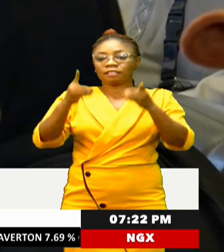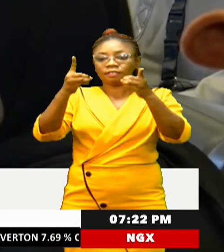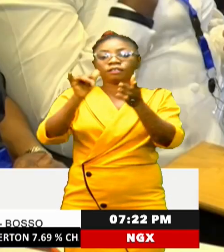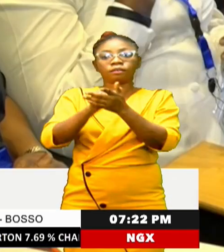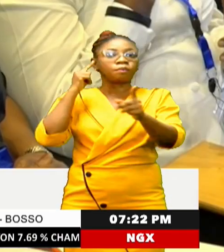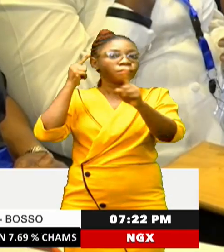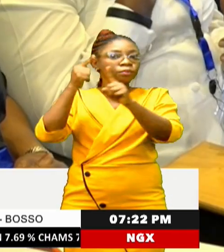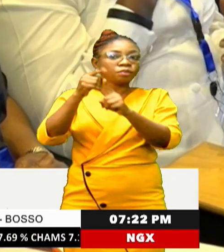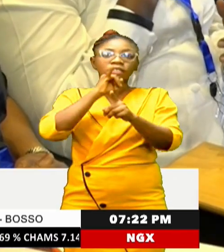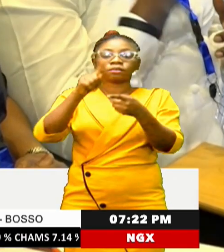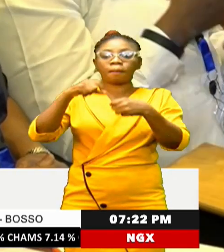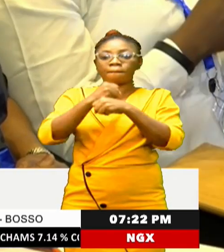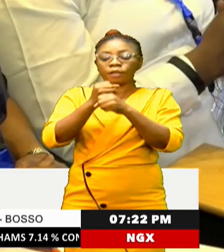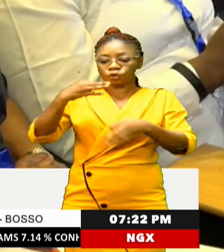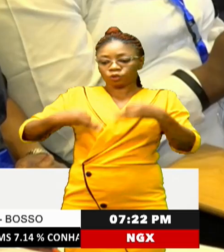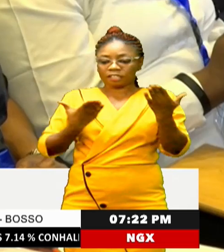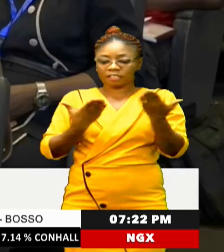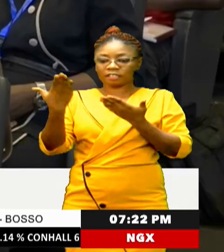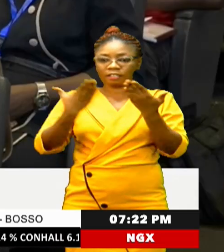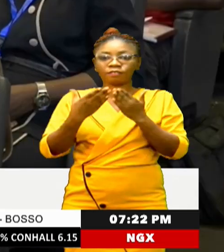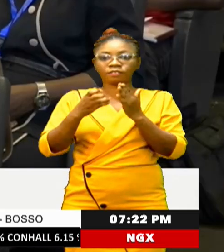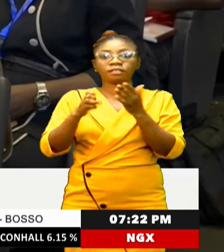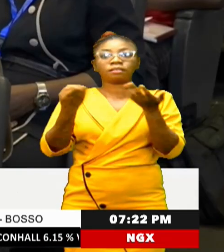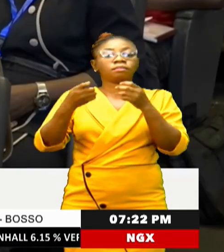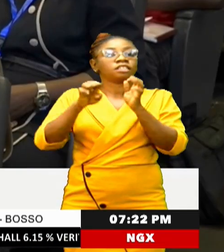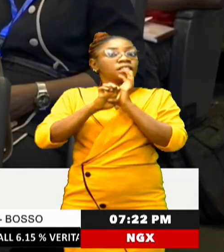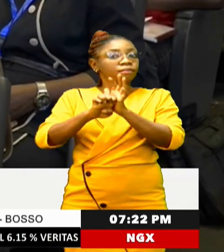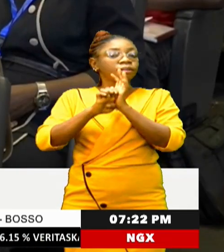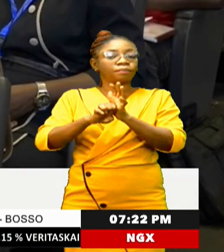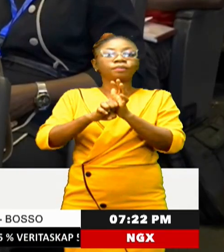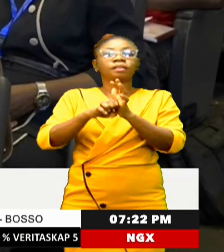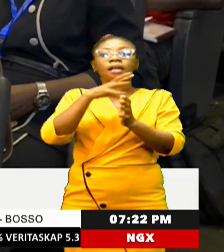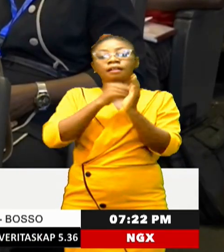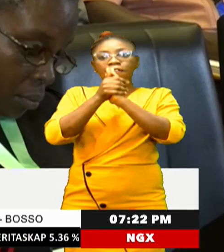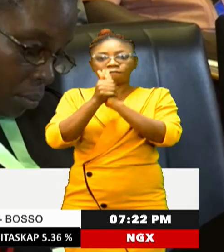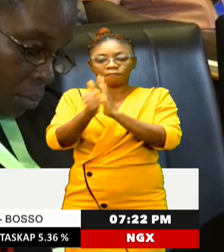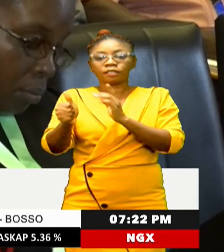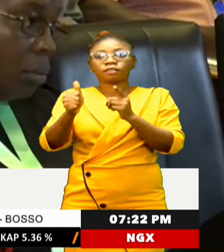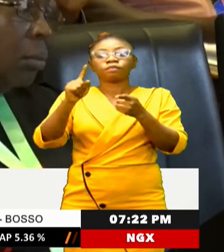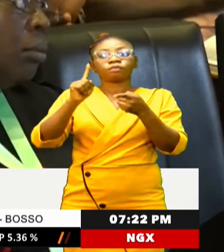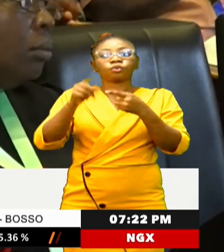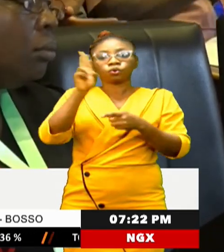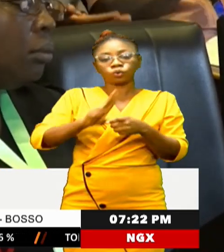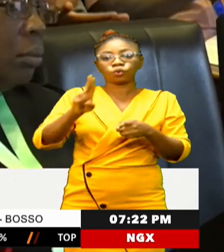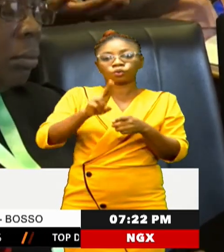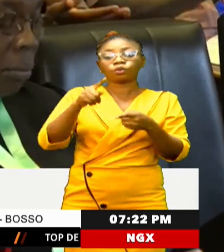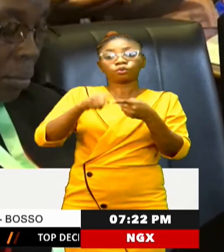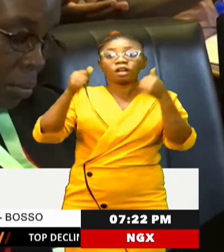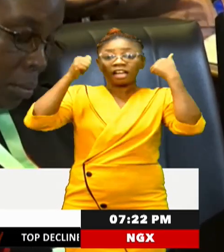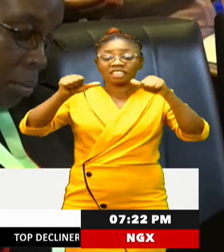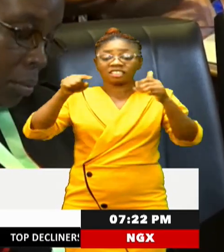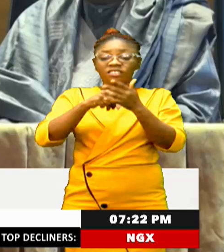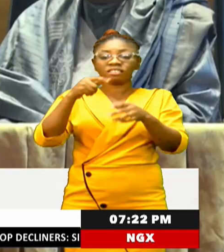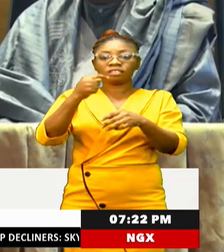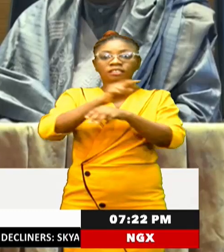services transparent, efficient, and easily accessible to court users. To achieve this, the National Judicial